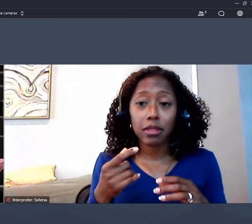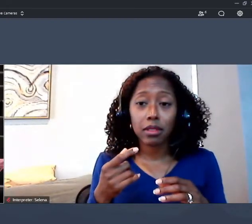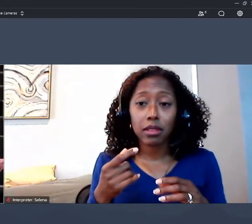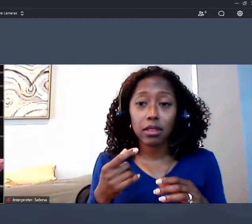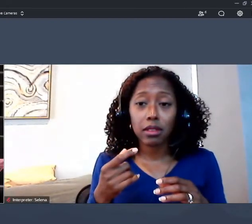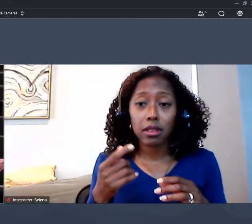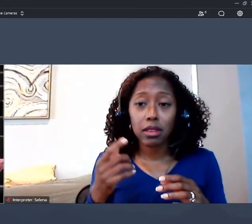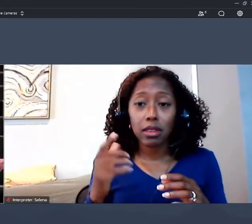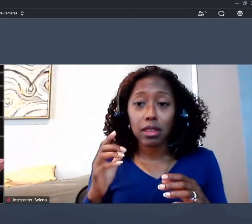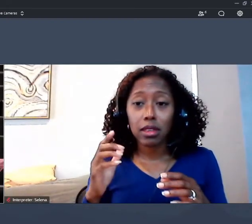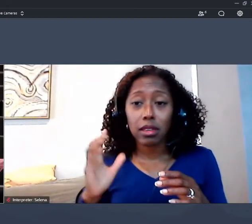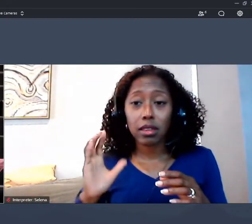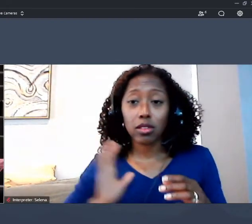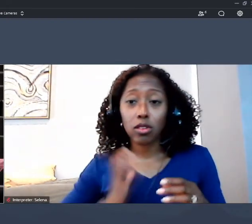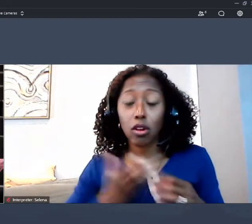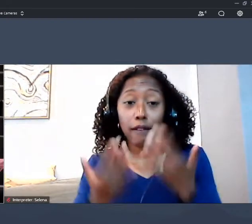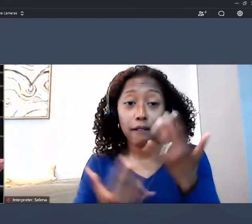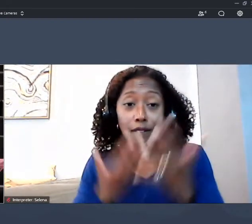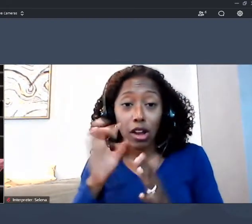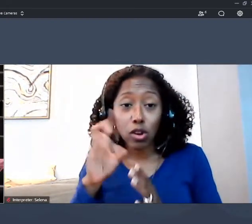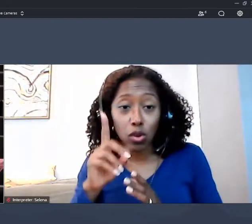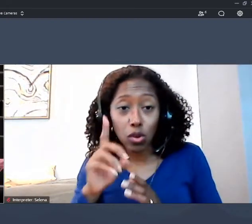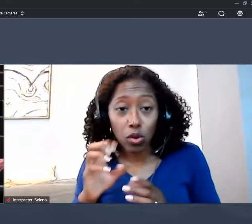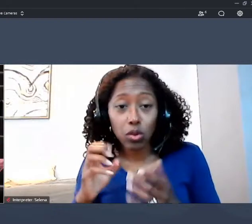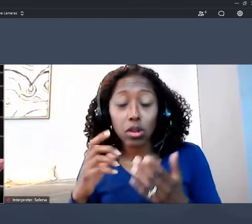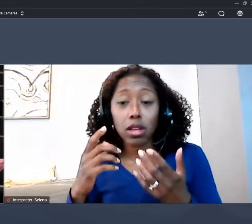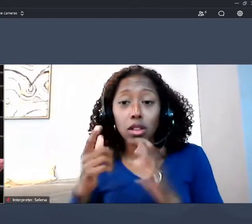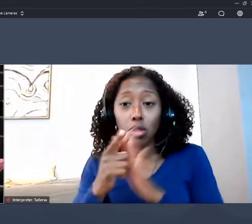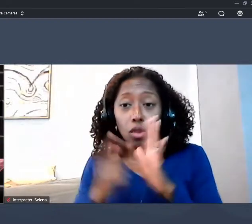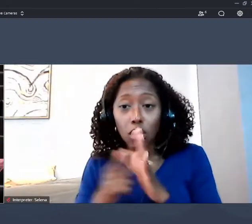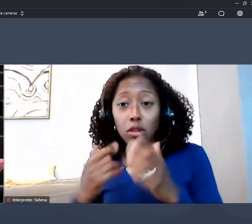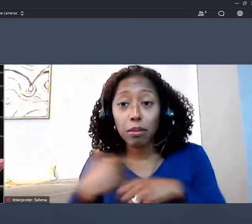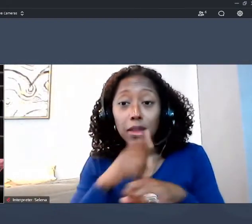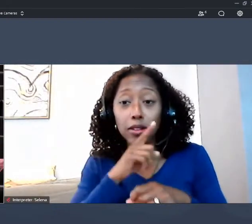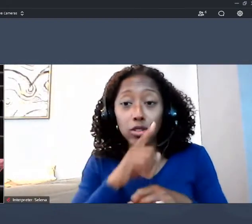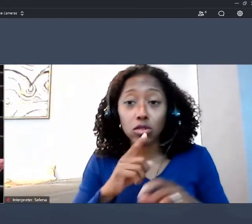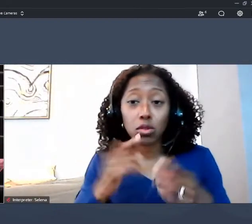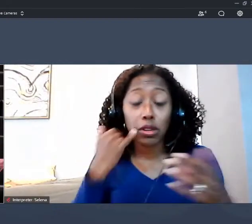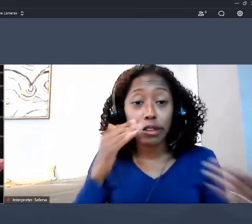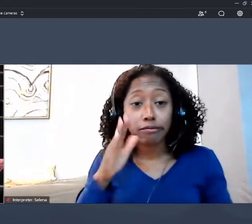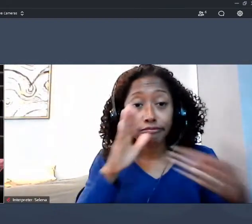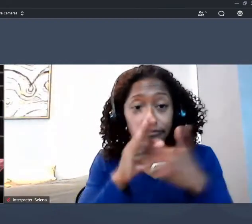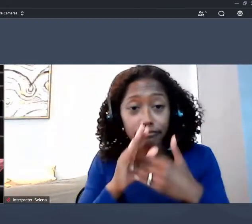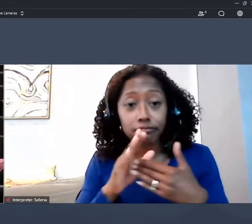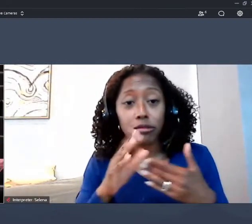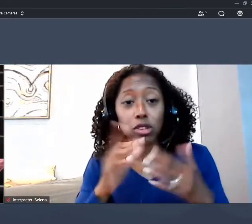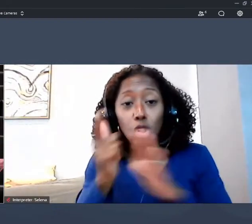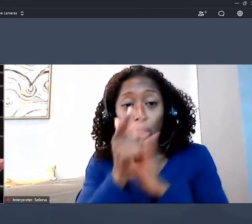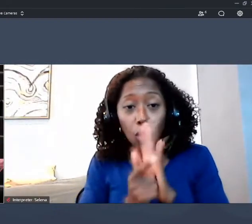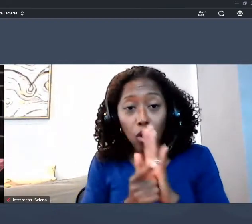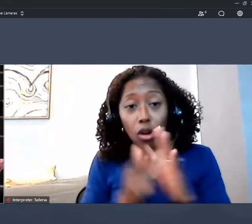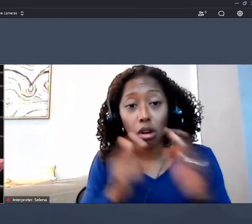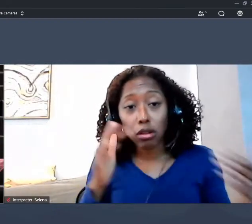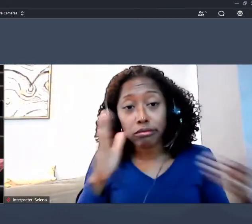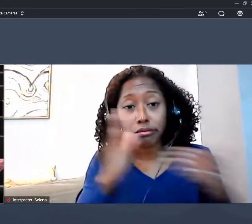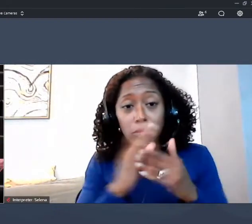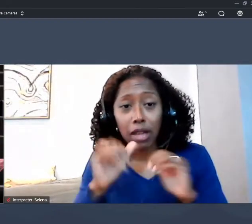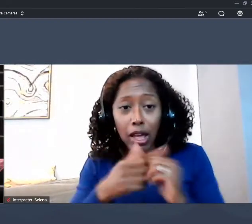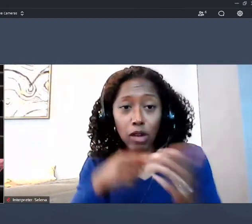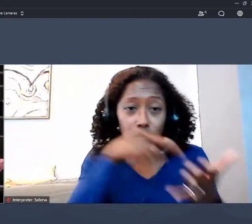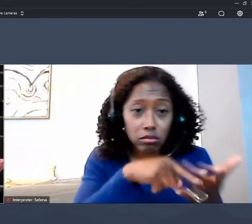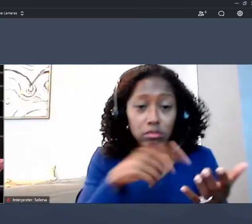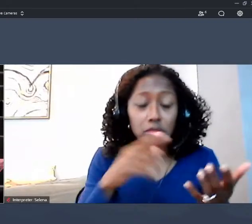enforcement would partake, is to ensure that it is consistent and that there is no favoritism shown towards any owner of a property.